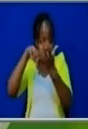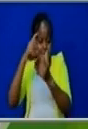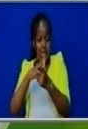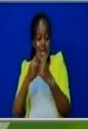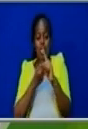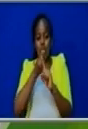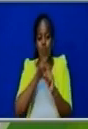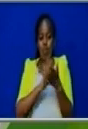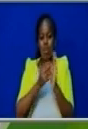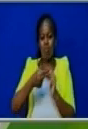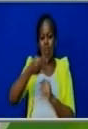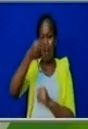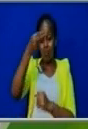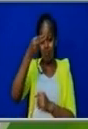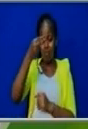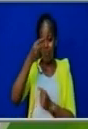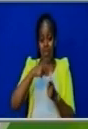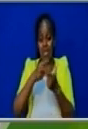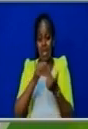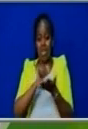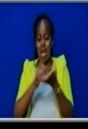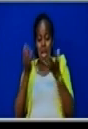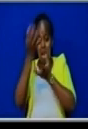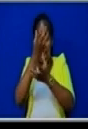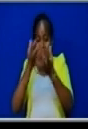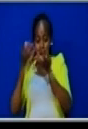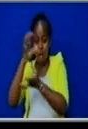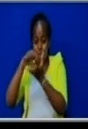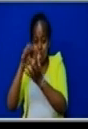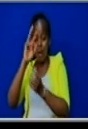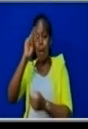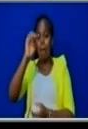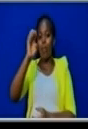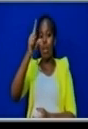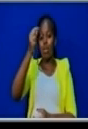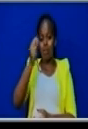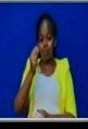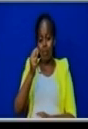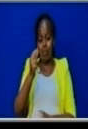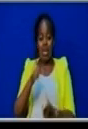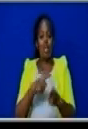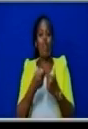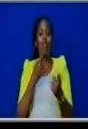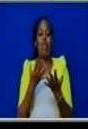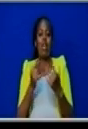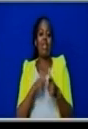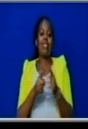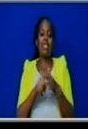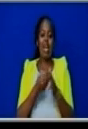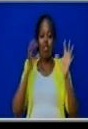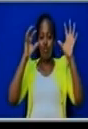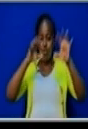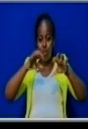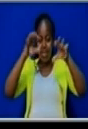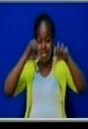temperature rises or beyond a certain point, those cloud now melts, and then from there it rains, or the